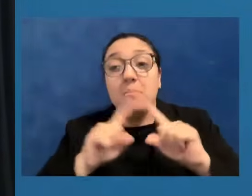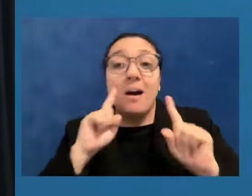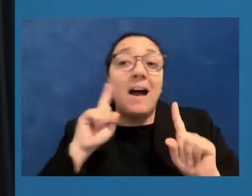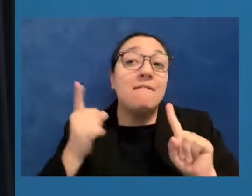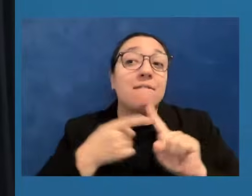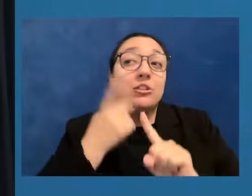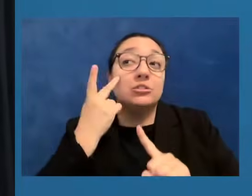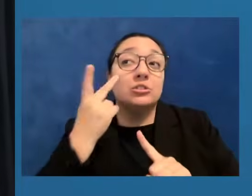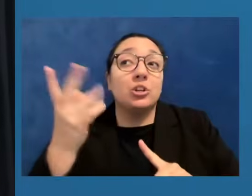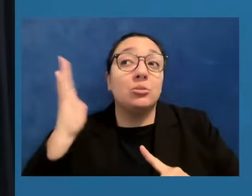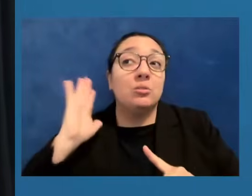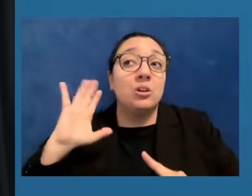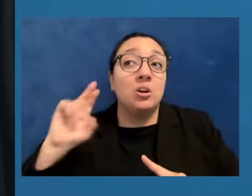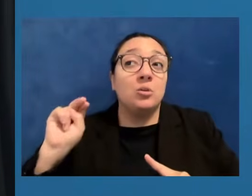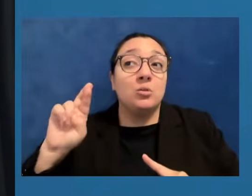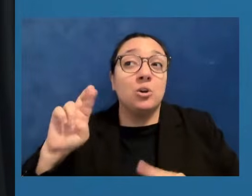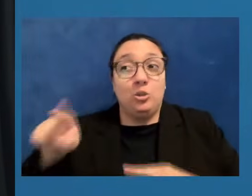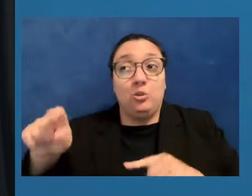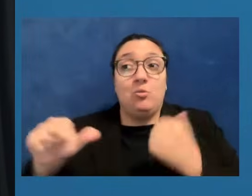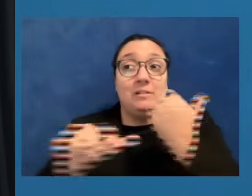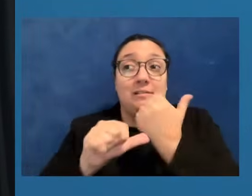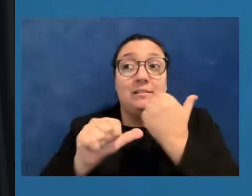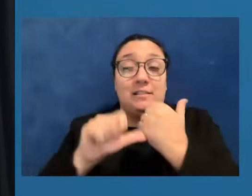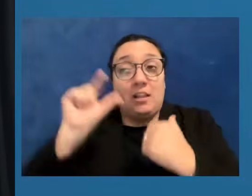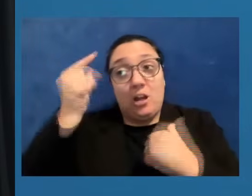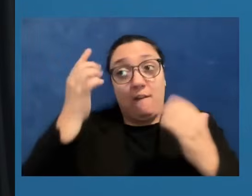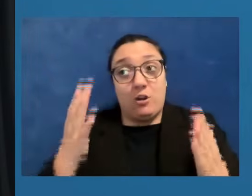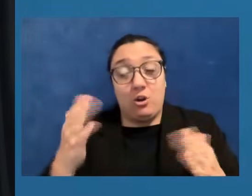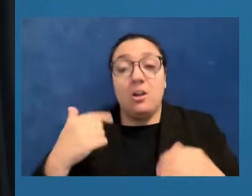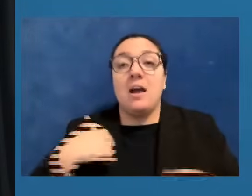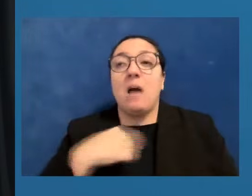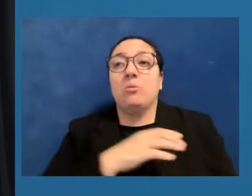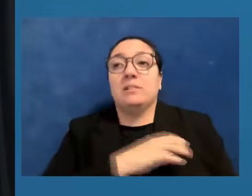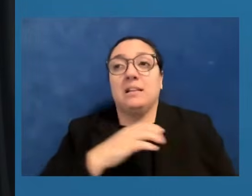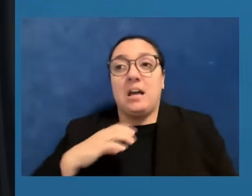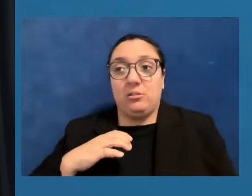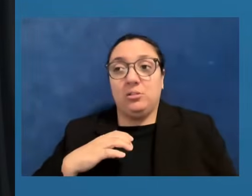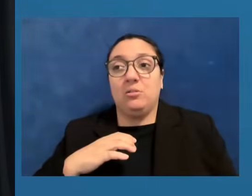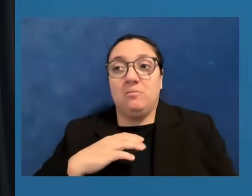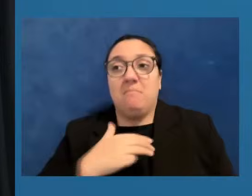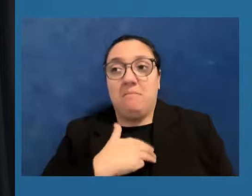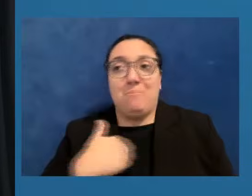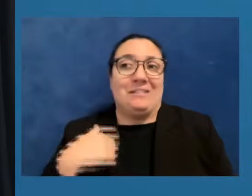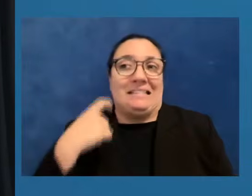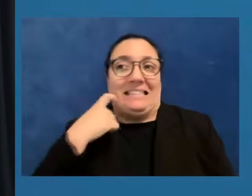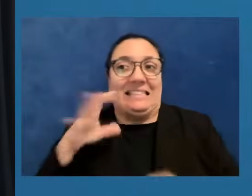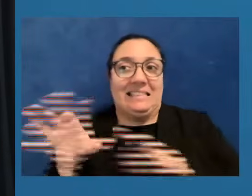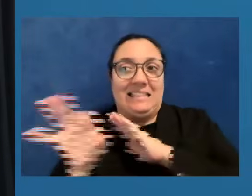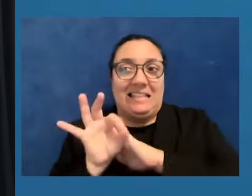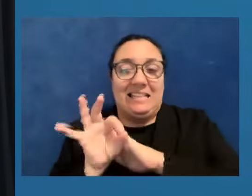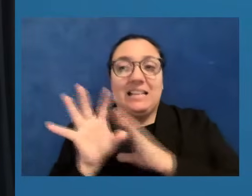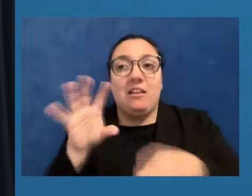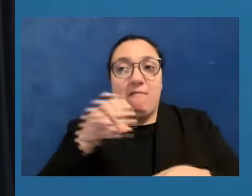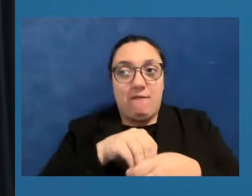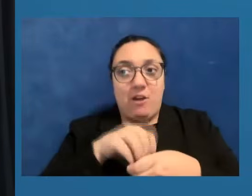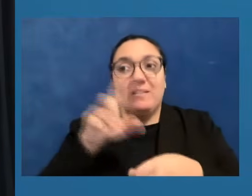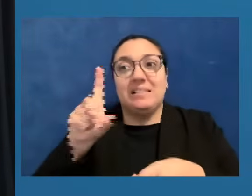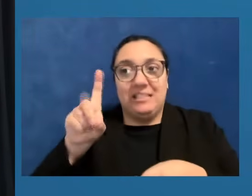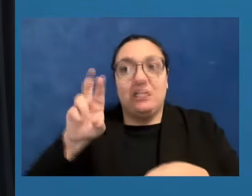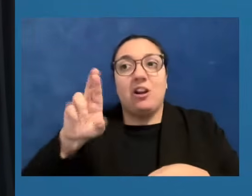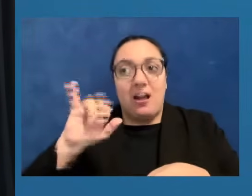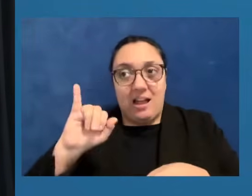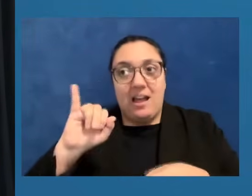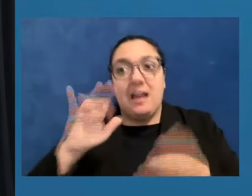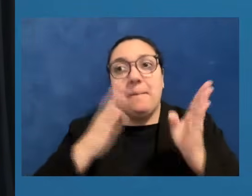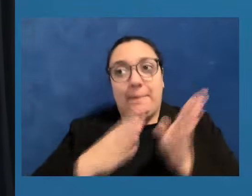person in New Rochelle when you were lieutenant governor. I was a council member-elect serving on the planning committee for the DRI. And you came to